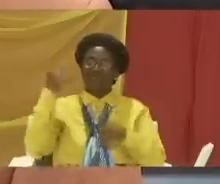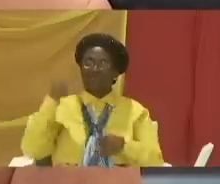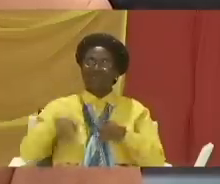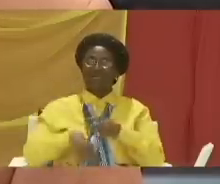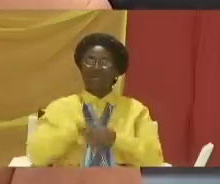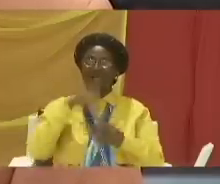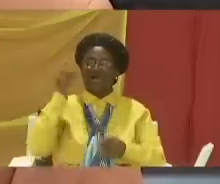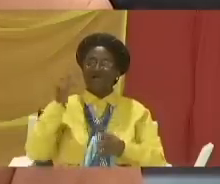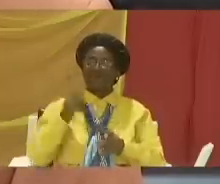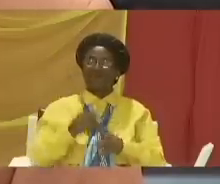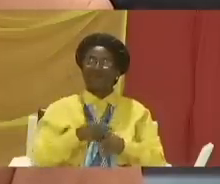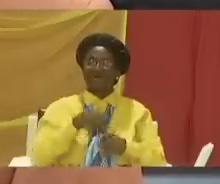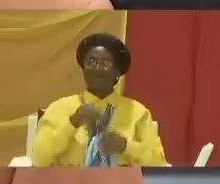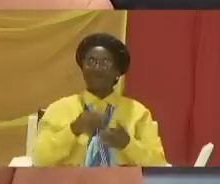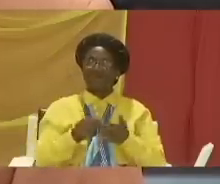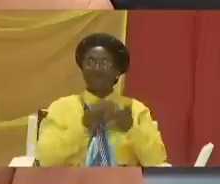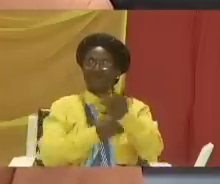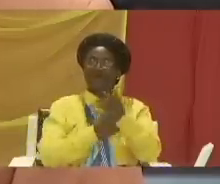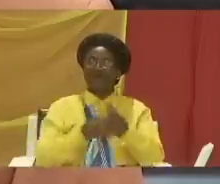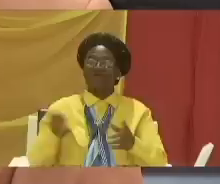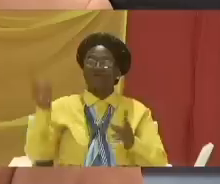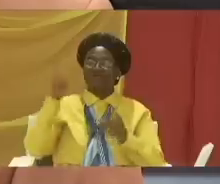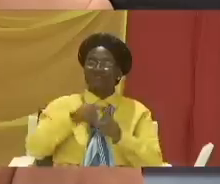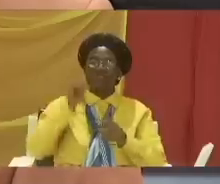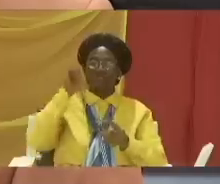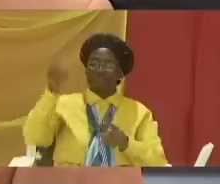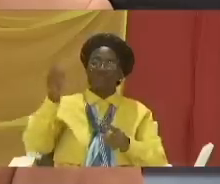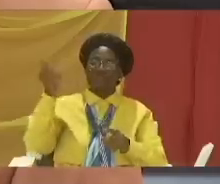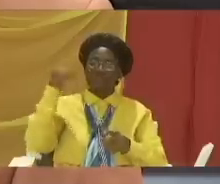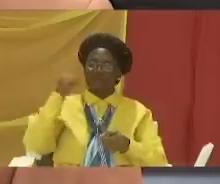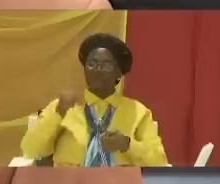was tired. He came back.